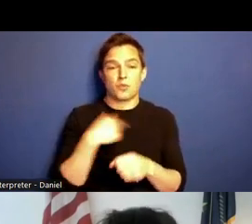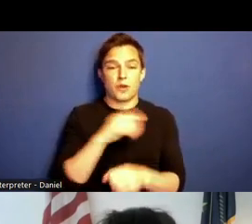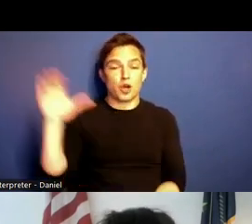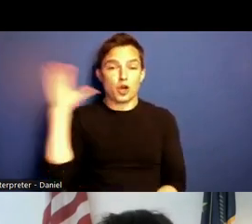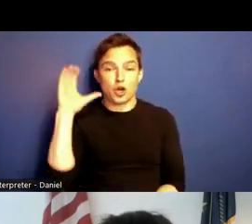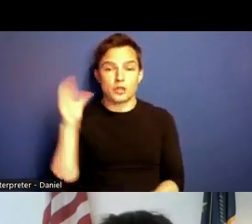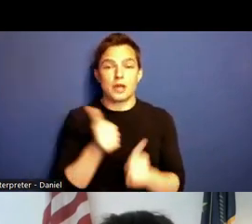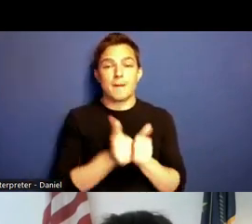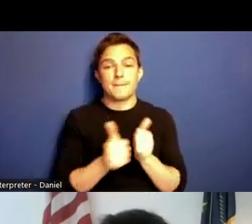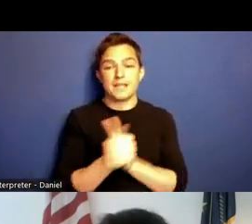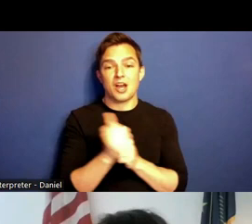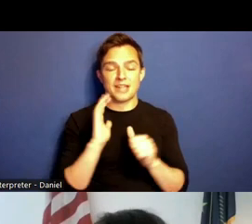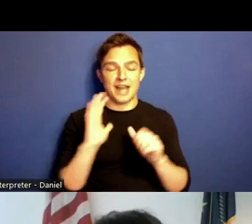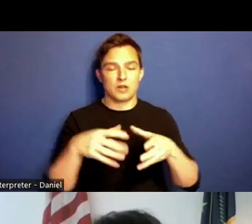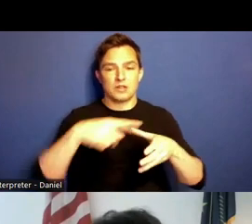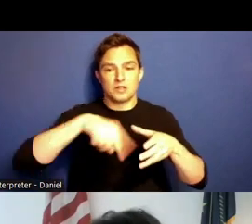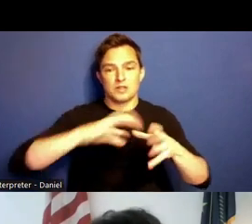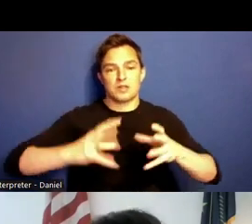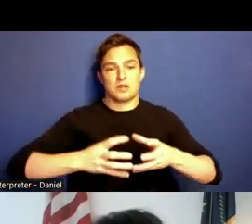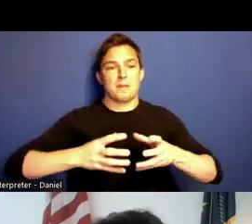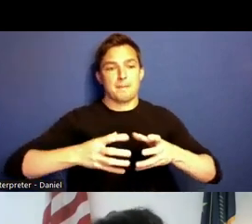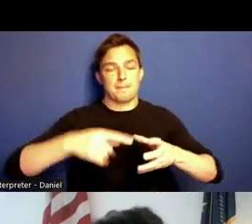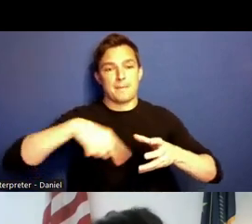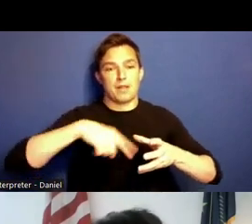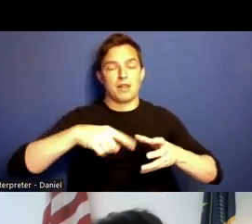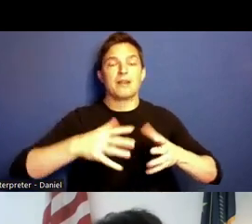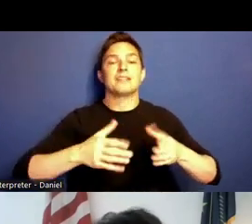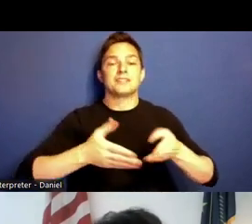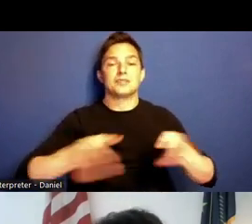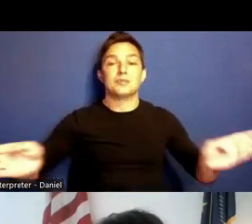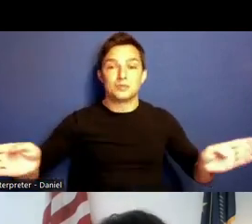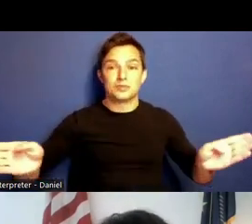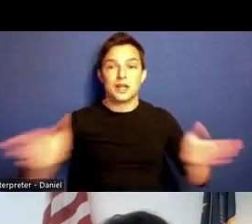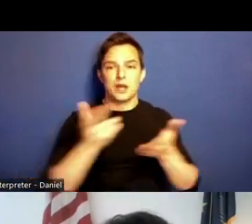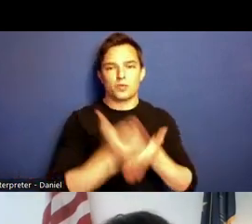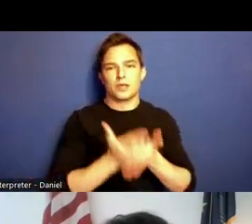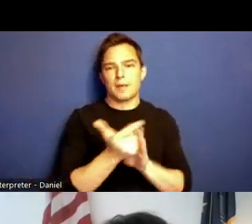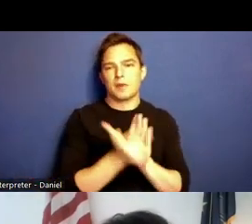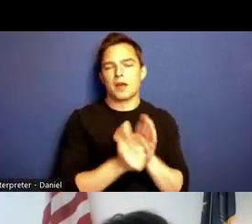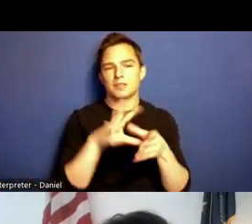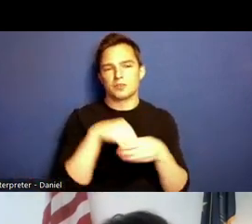own bubble is incredibly valuable. And the Rehab Act is part of that.